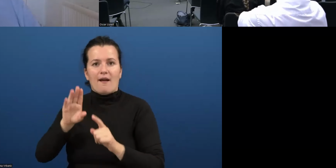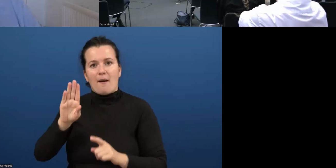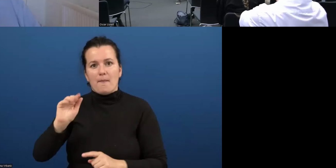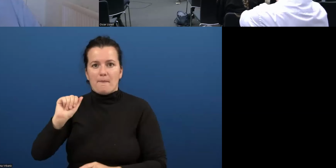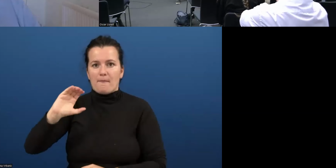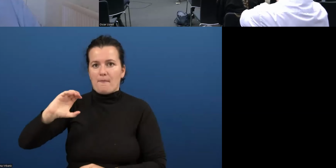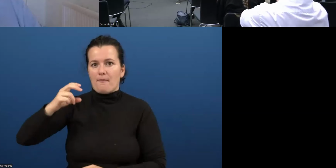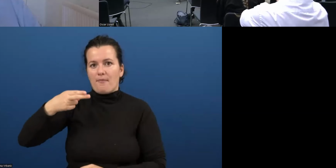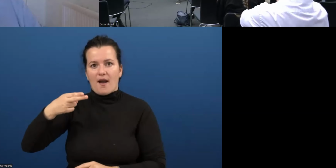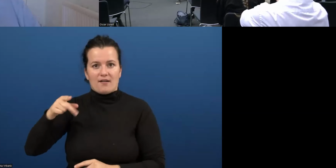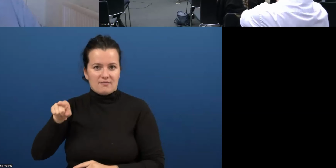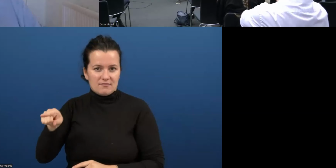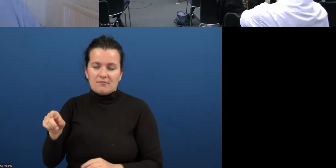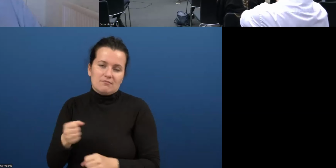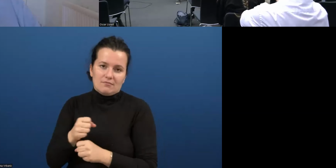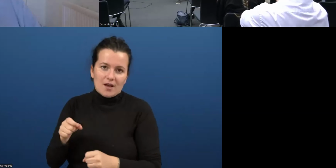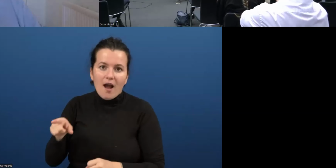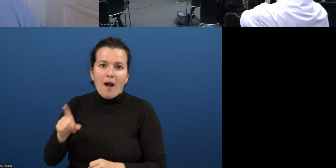definitely.